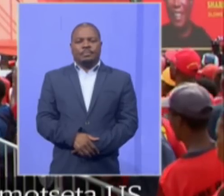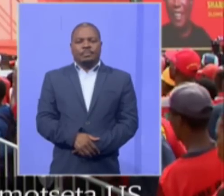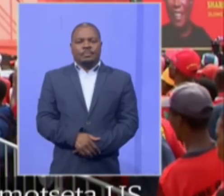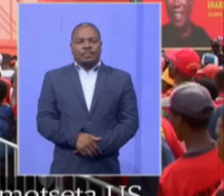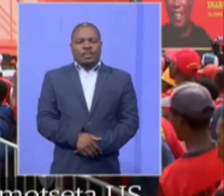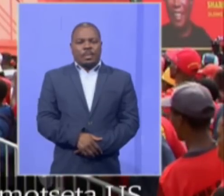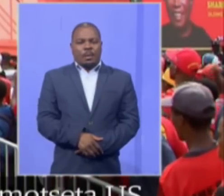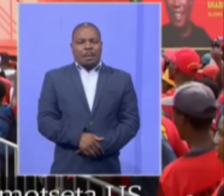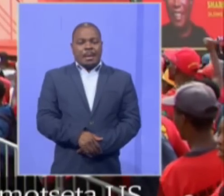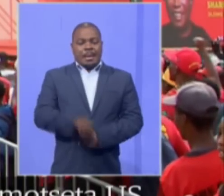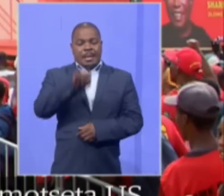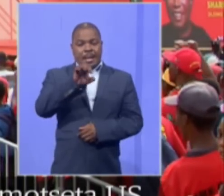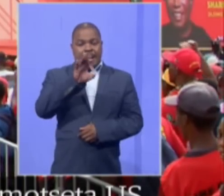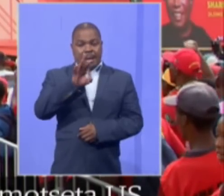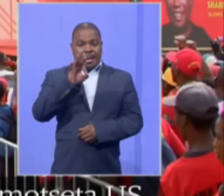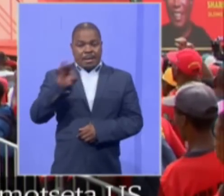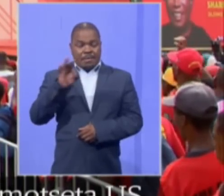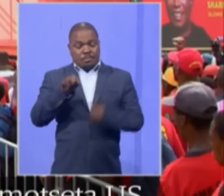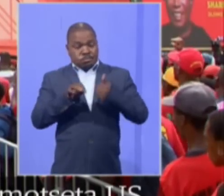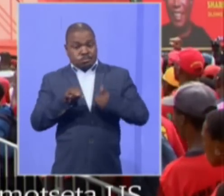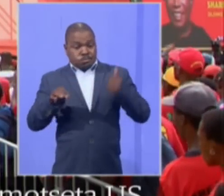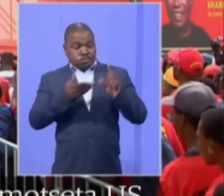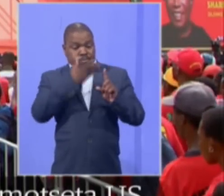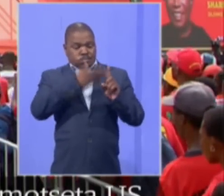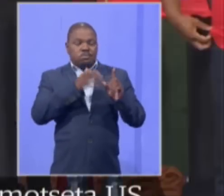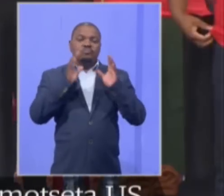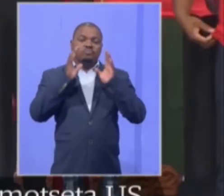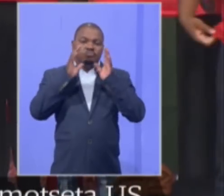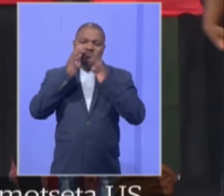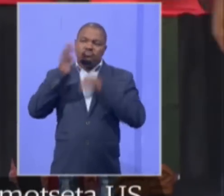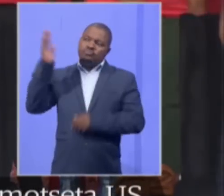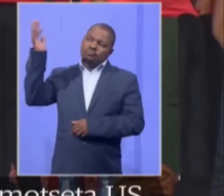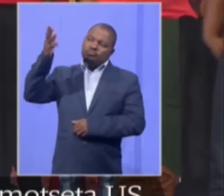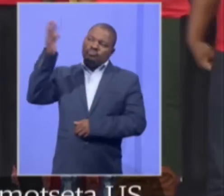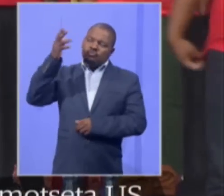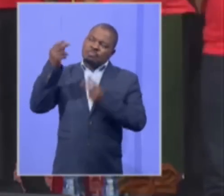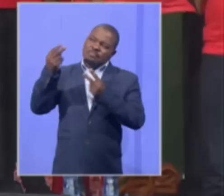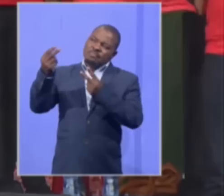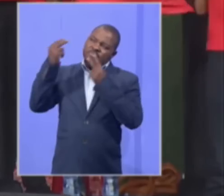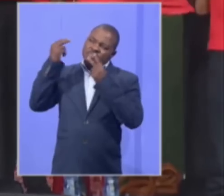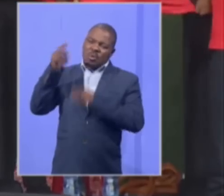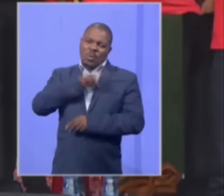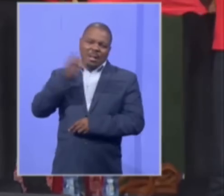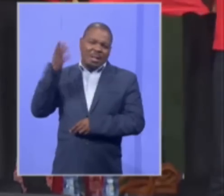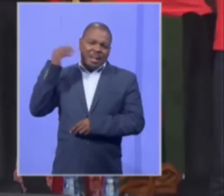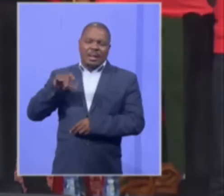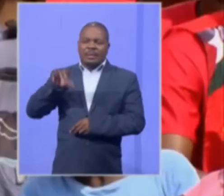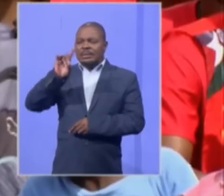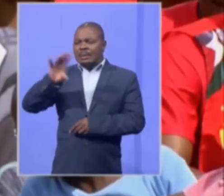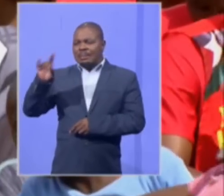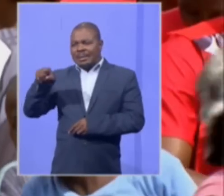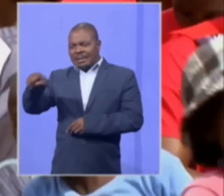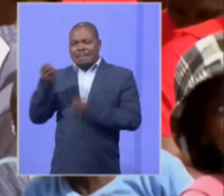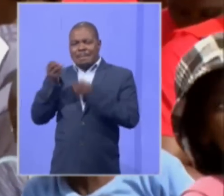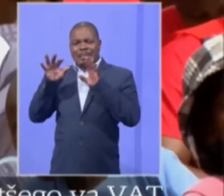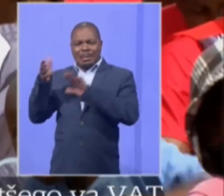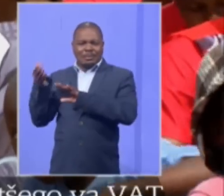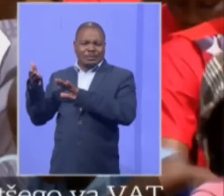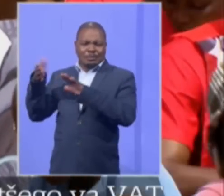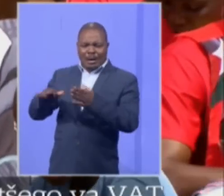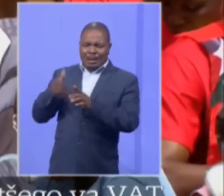Nakong ya ge moetapele wa EFF Julius Malema e fapolelo moletlong wa go gopola dipolao tša batho ka bontši ka Sharpeville o sotša sa